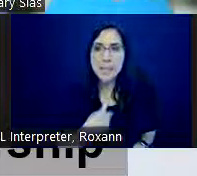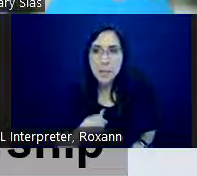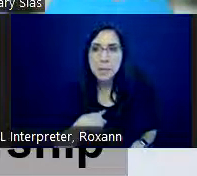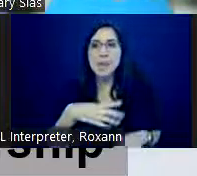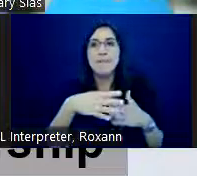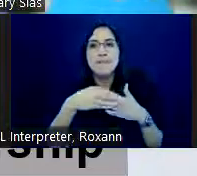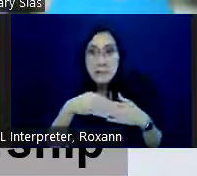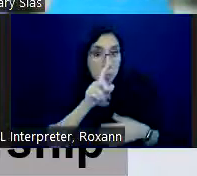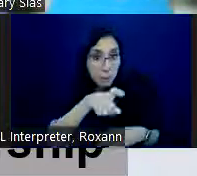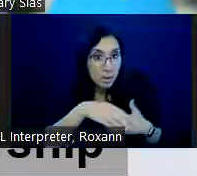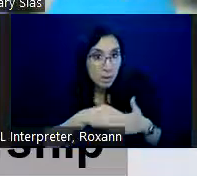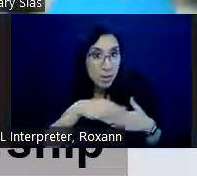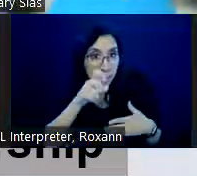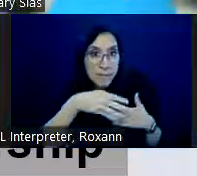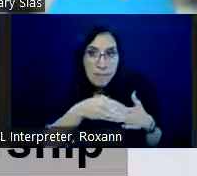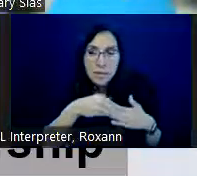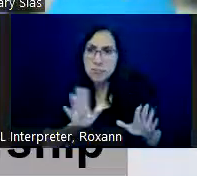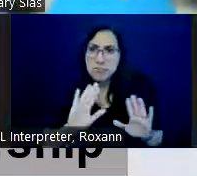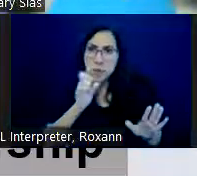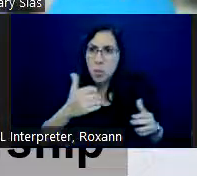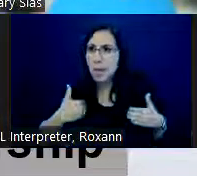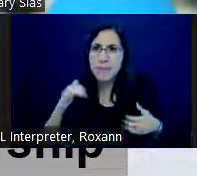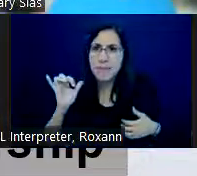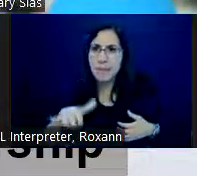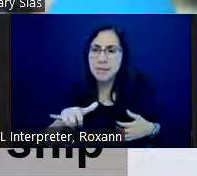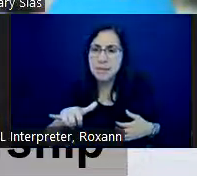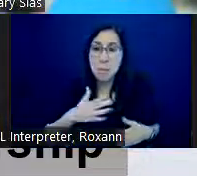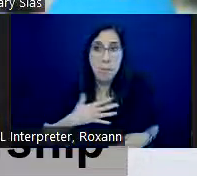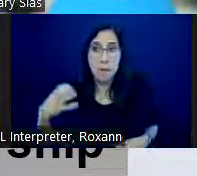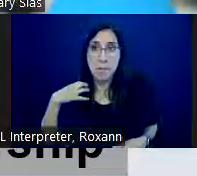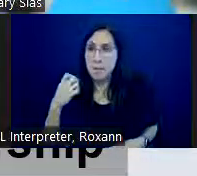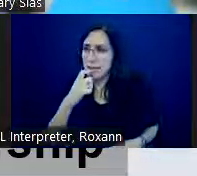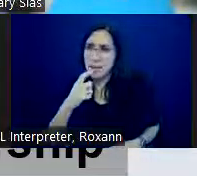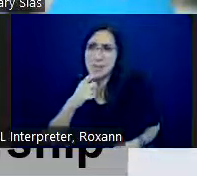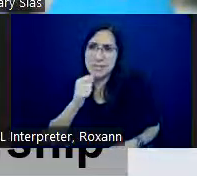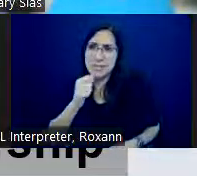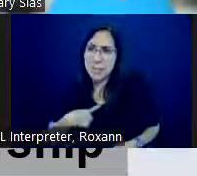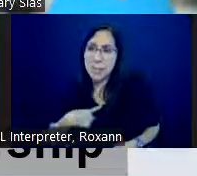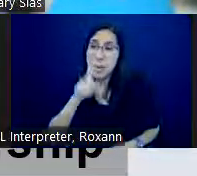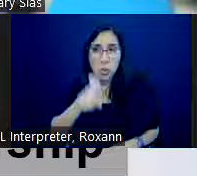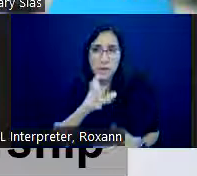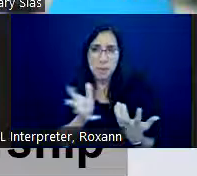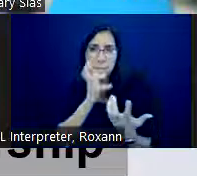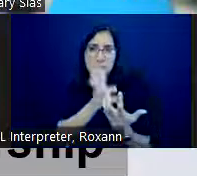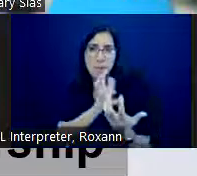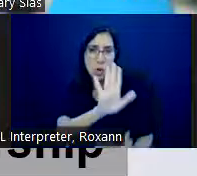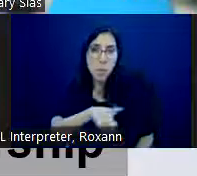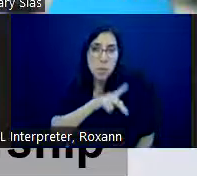have a boss telling me I need to modify my personality to meet the company